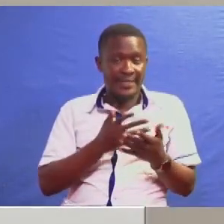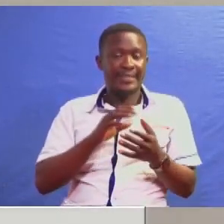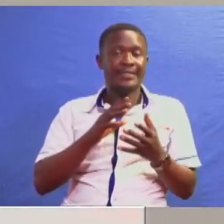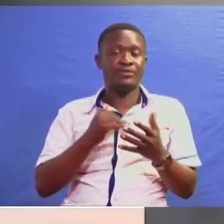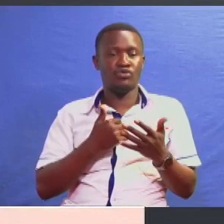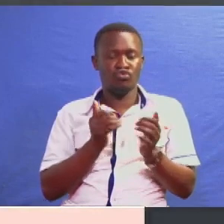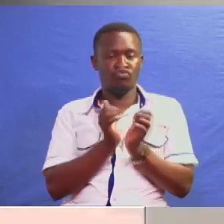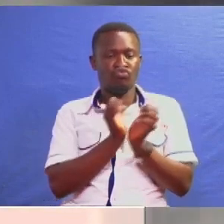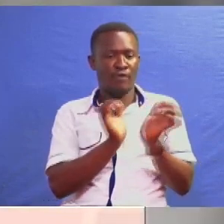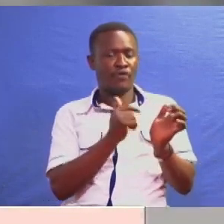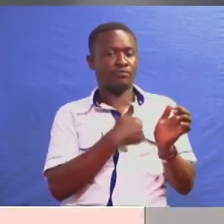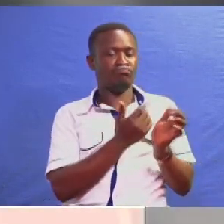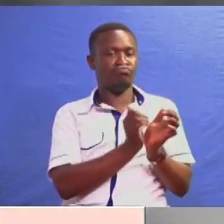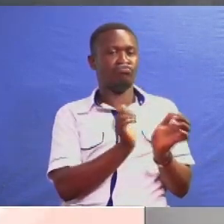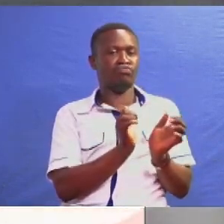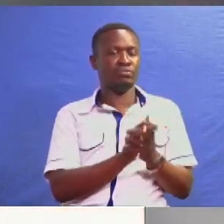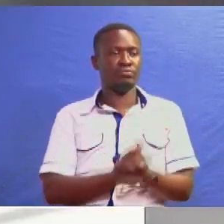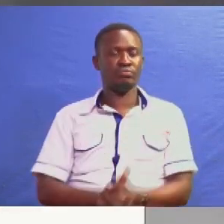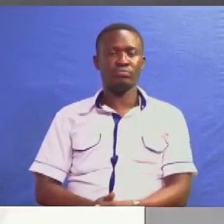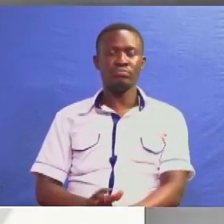evade arrest.